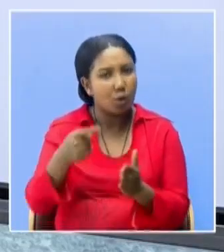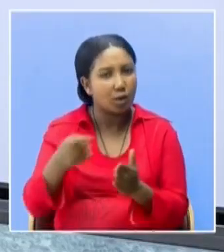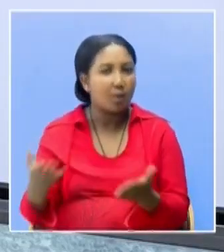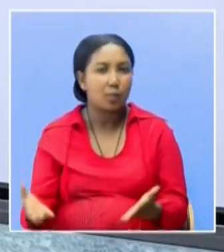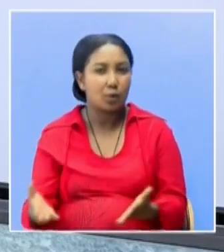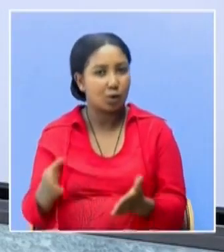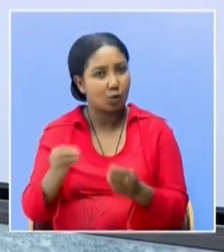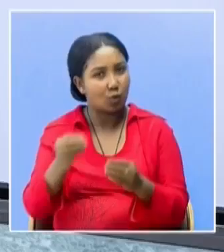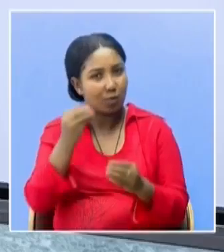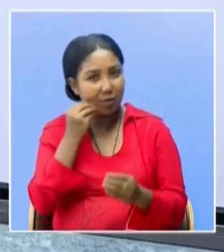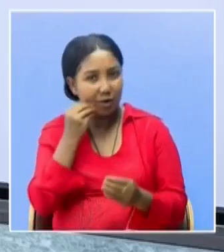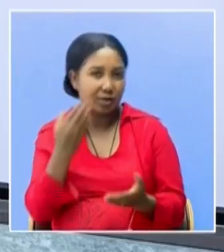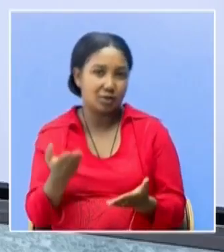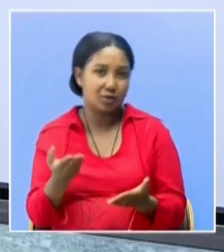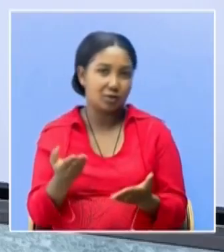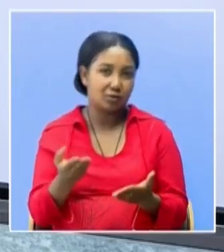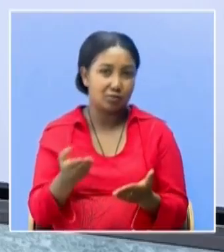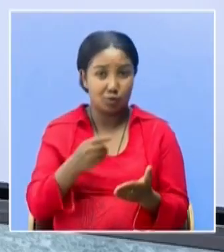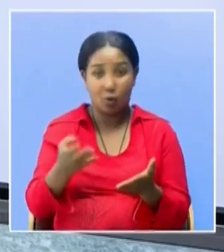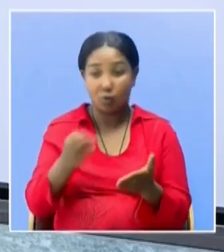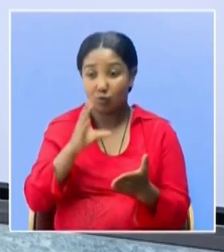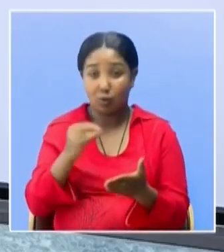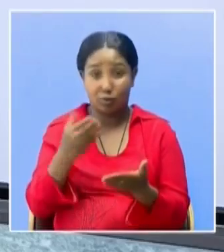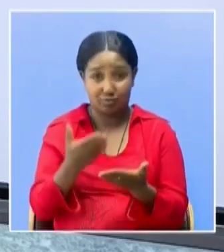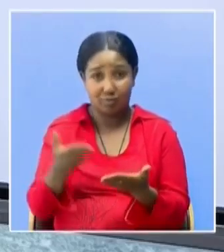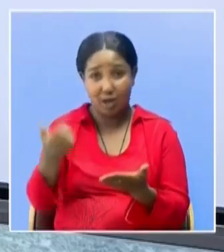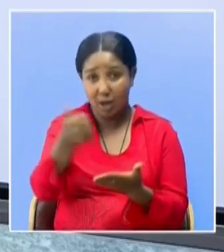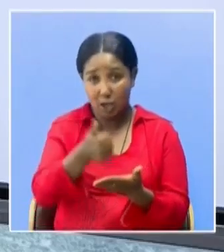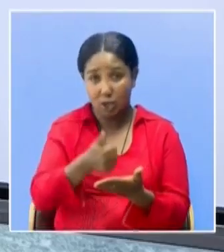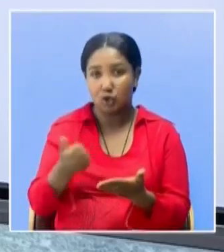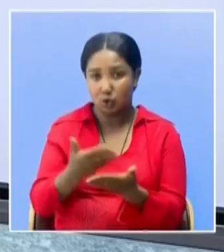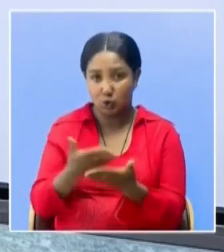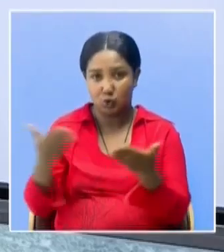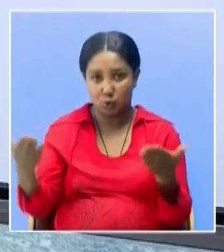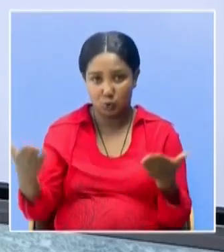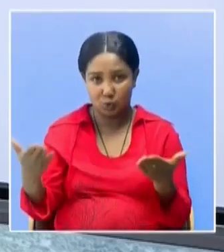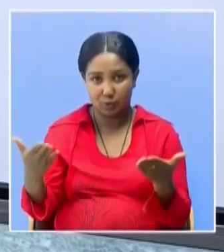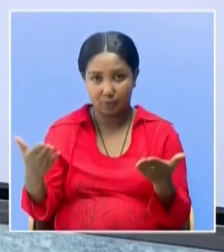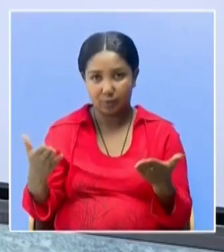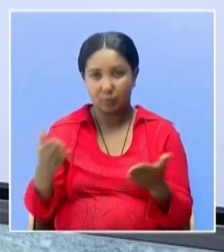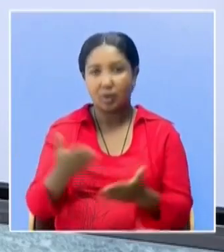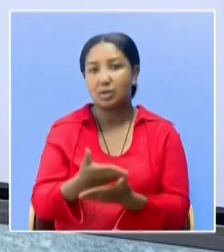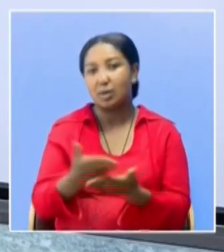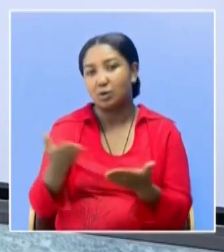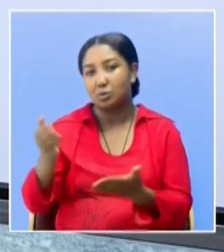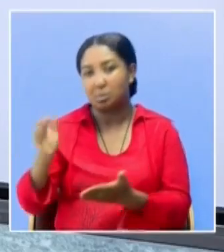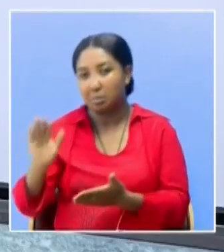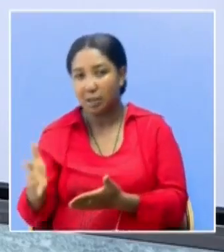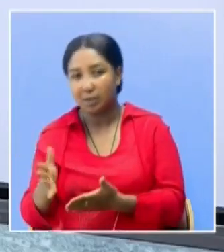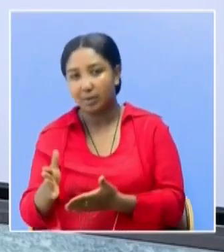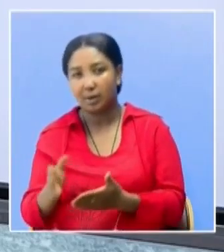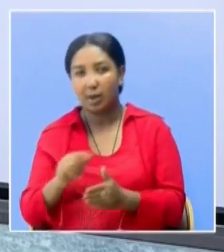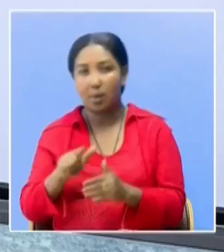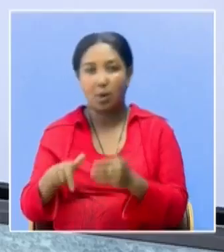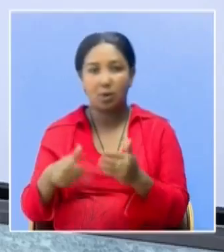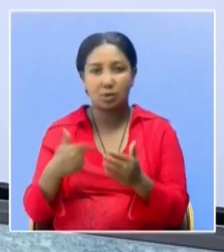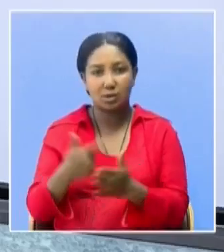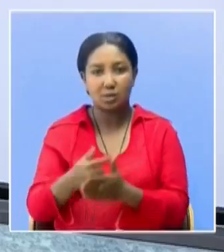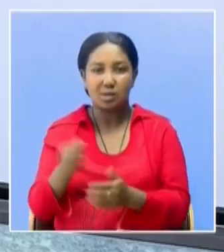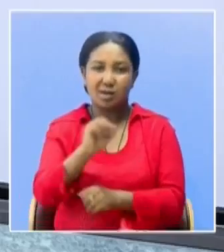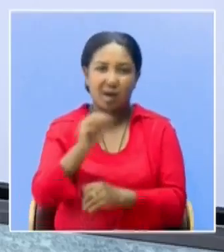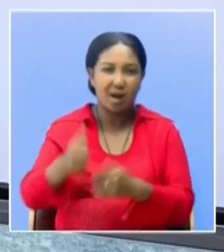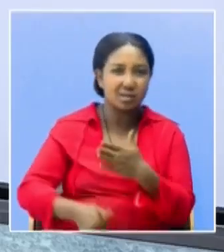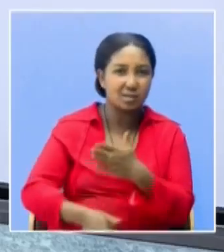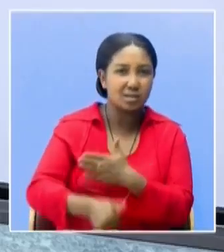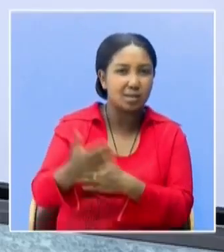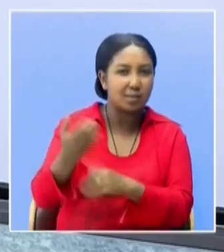to your village? No, you want to talk about any of the issues, right? The issues might be about the car accident, what happened